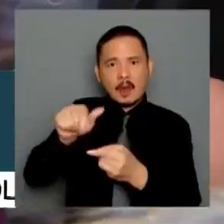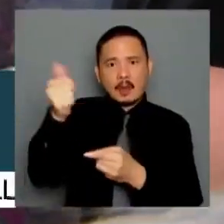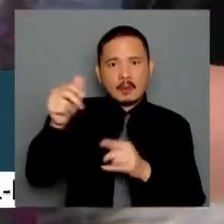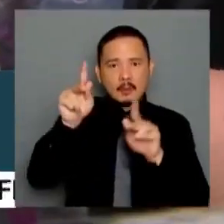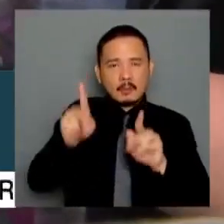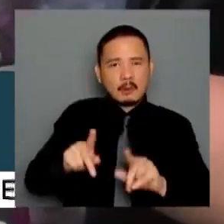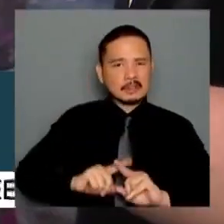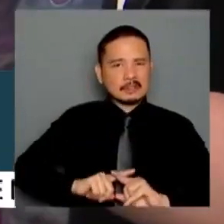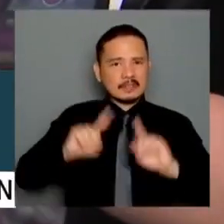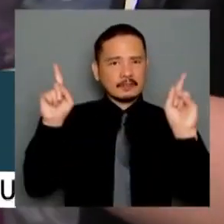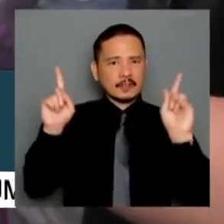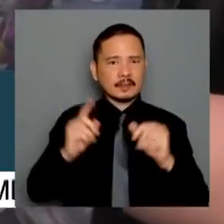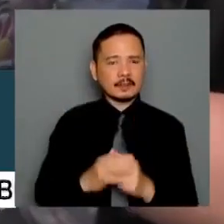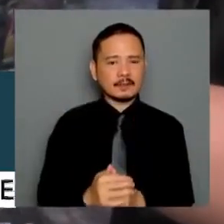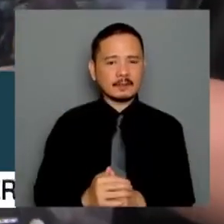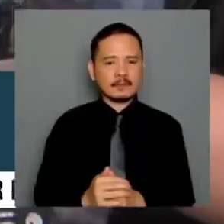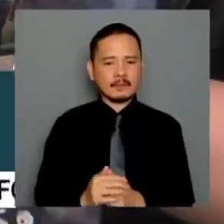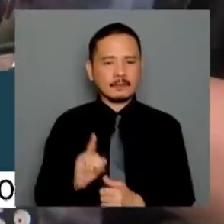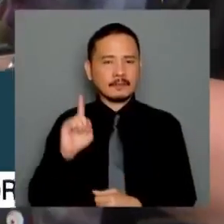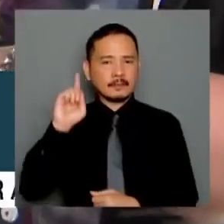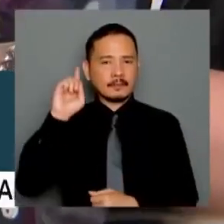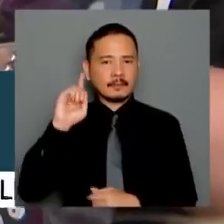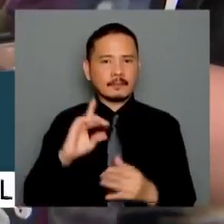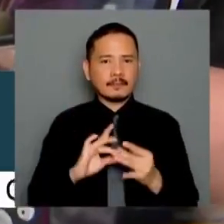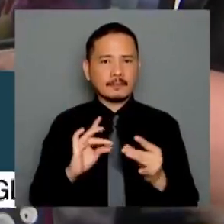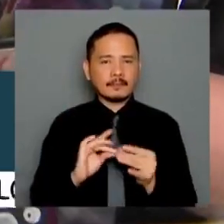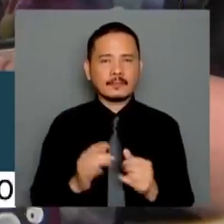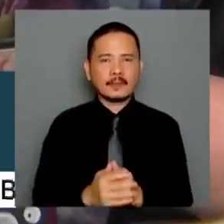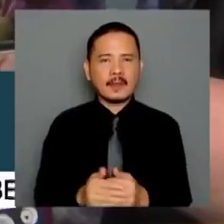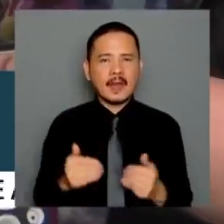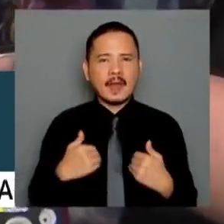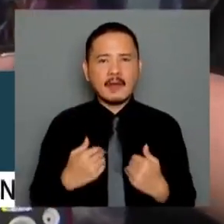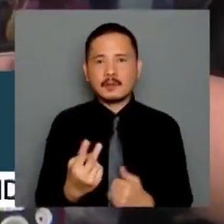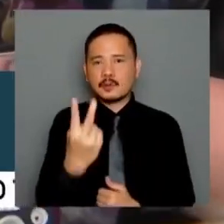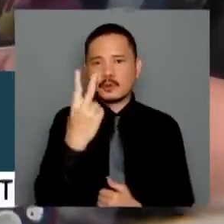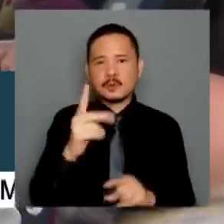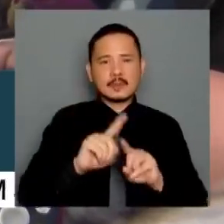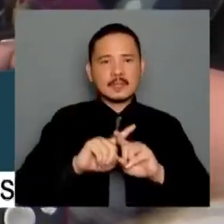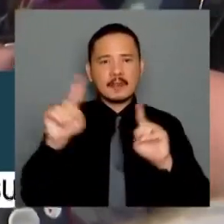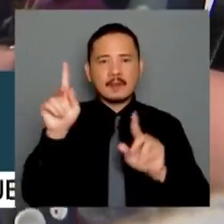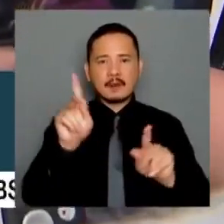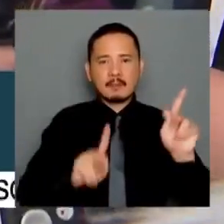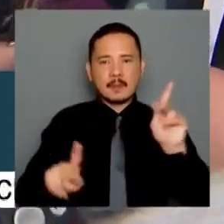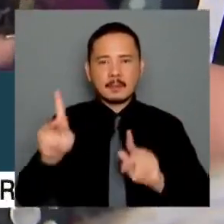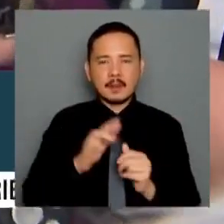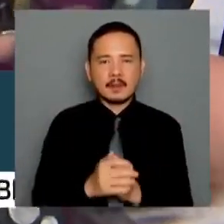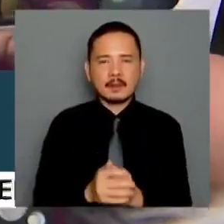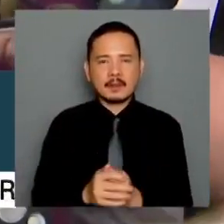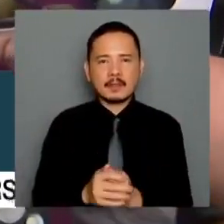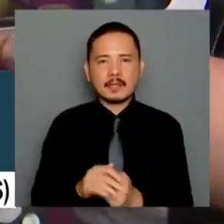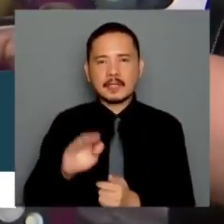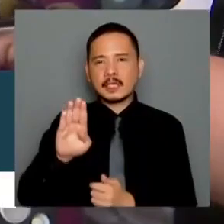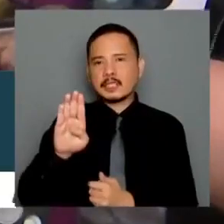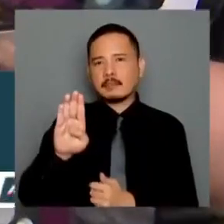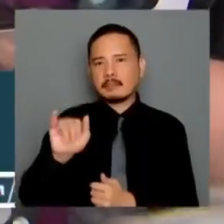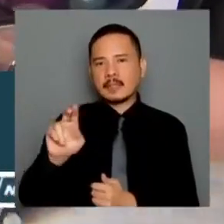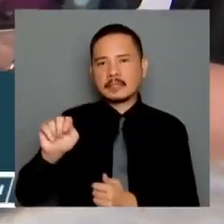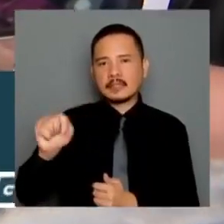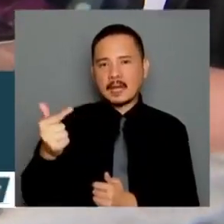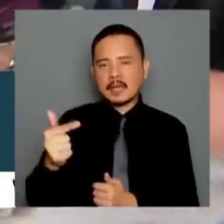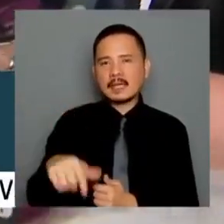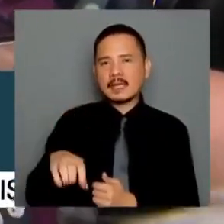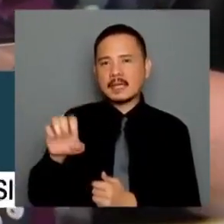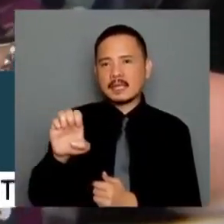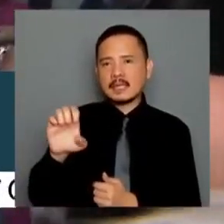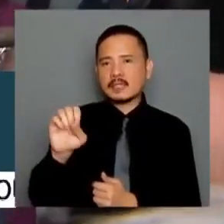It's fatal because it refers to two different individuals. Definitely, Gerald Bantag E. Soriano is not our client. It